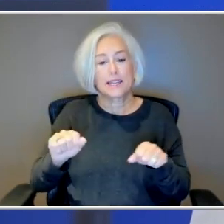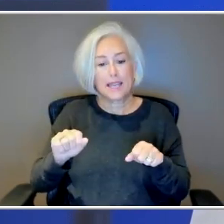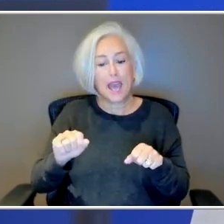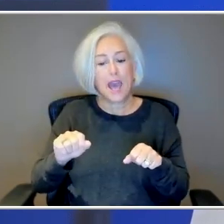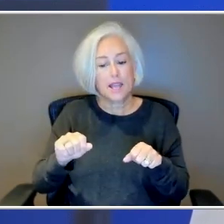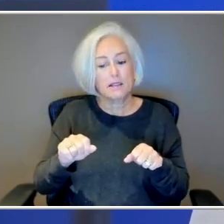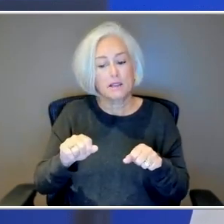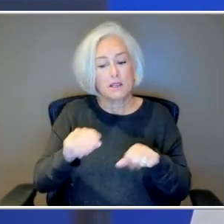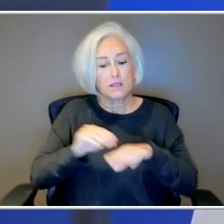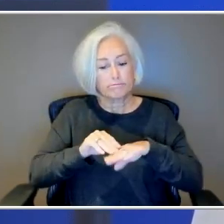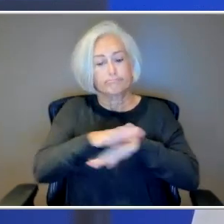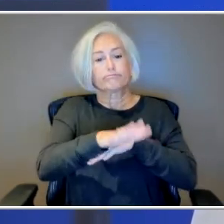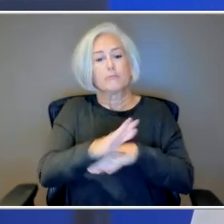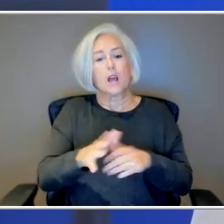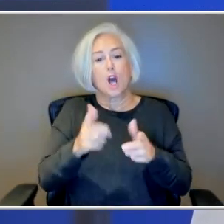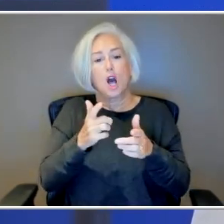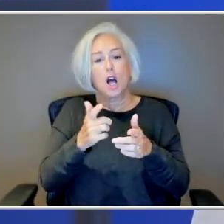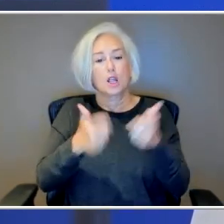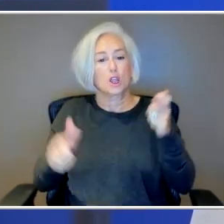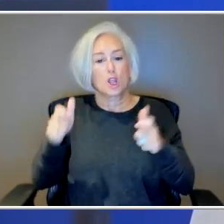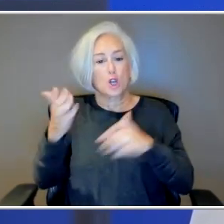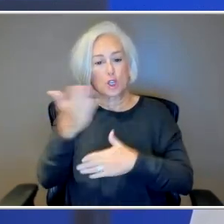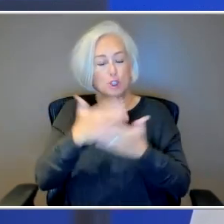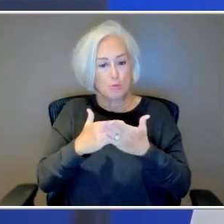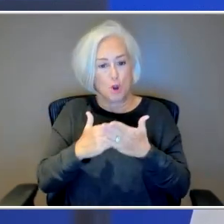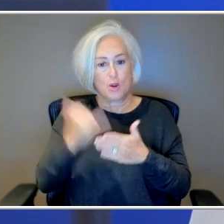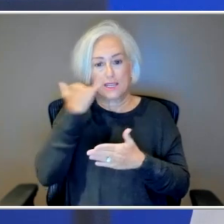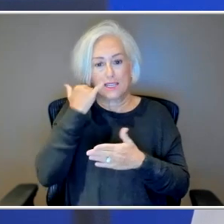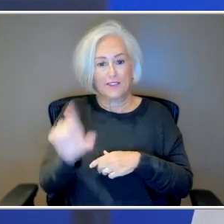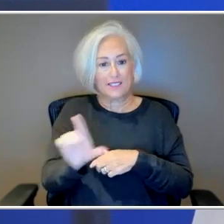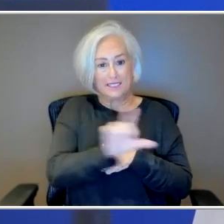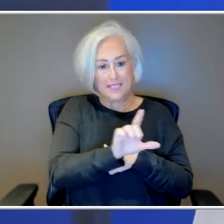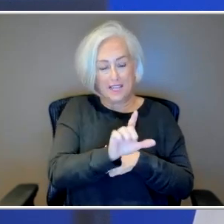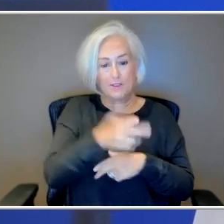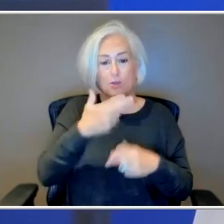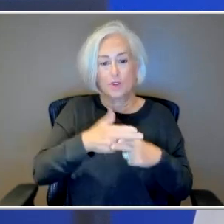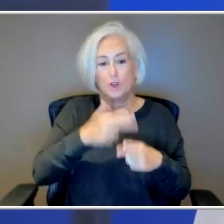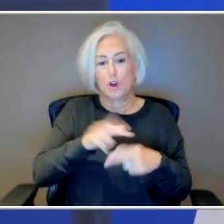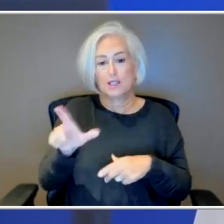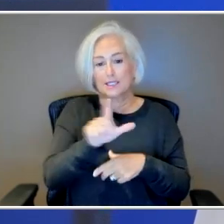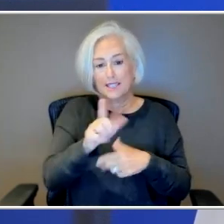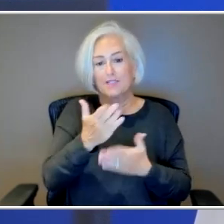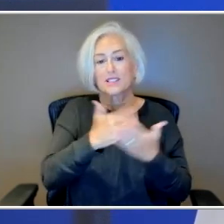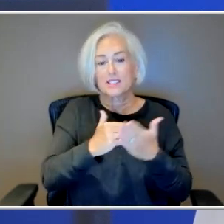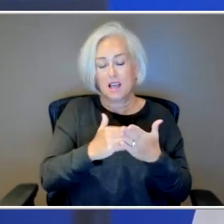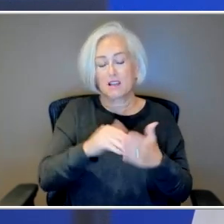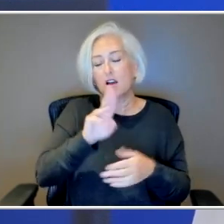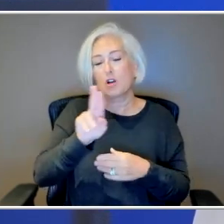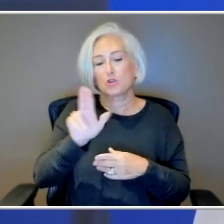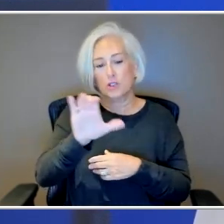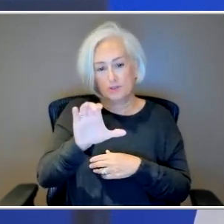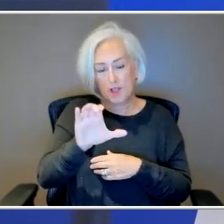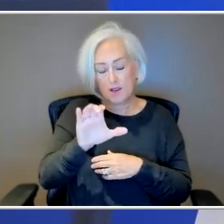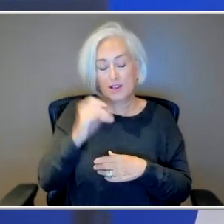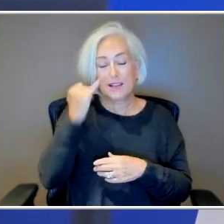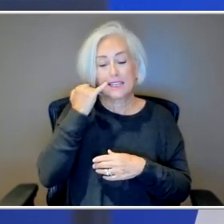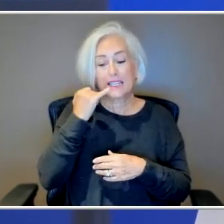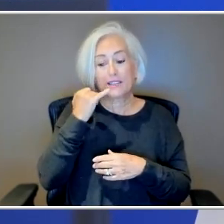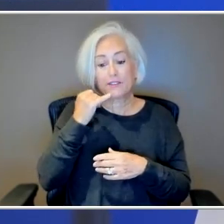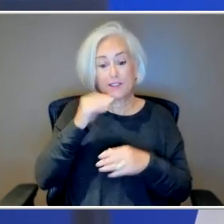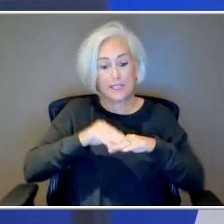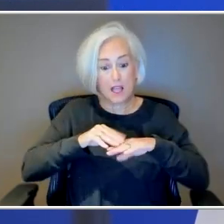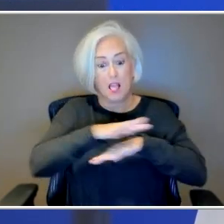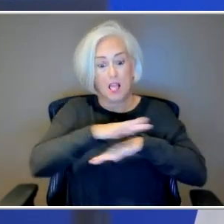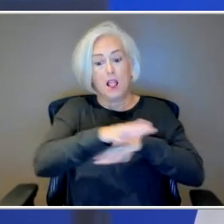to the left side of the colon, we call this left-sided ulcerative colitis. Or if it extends even more proximally, more than the left side, we call this